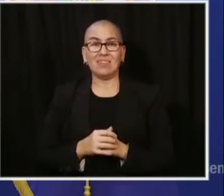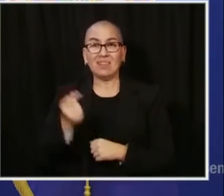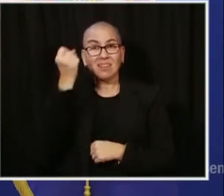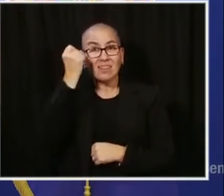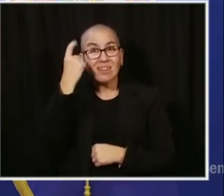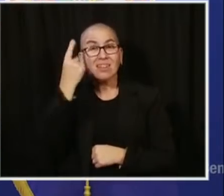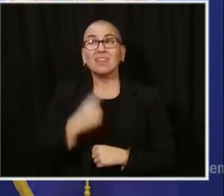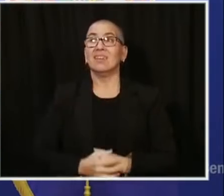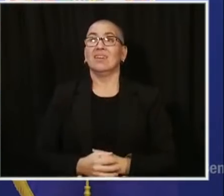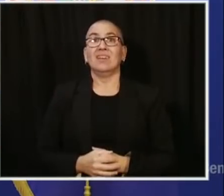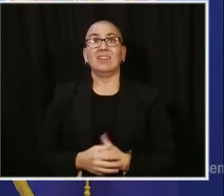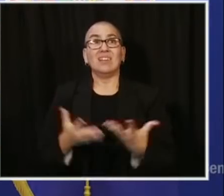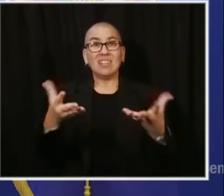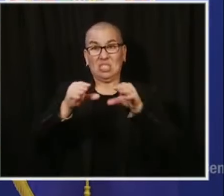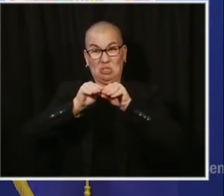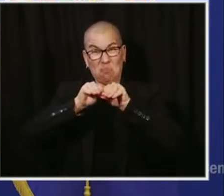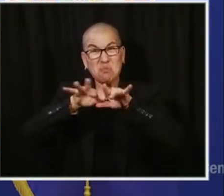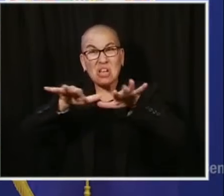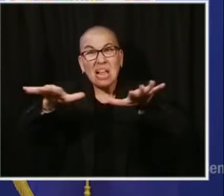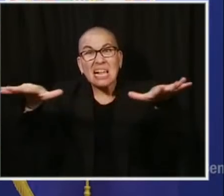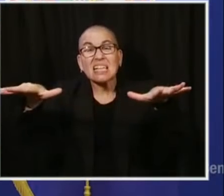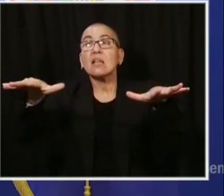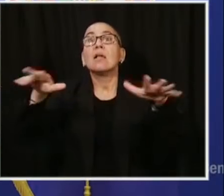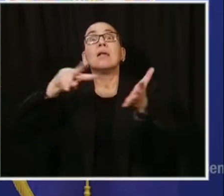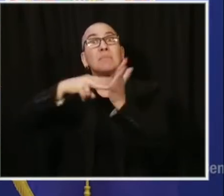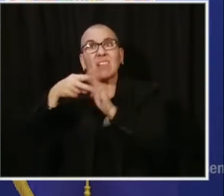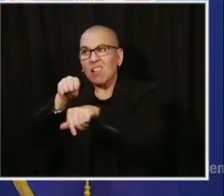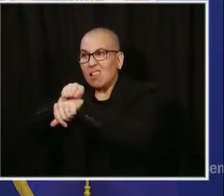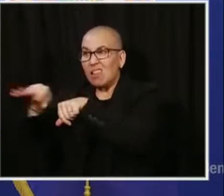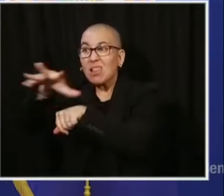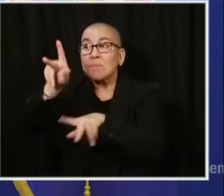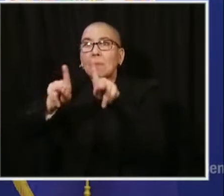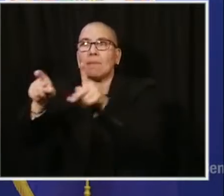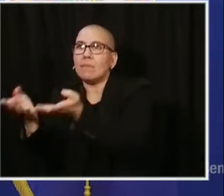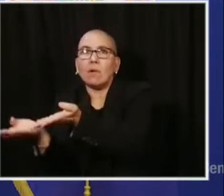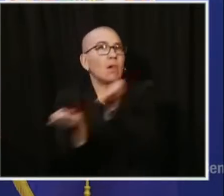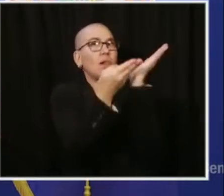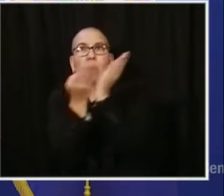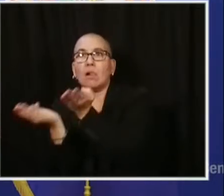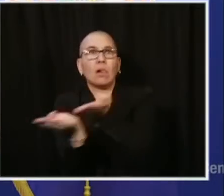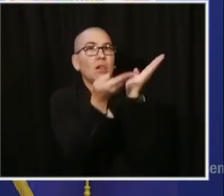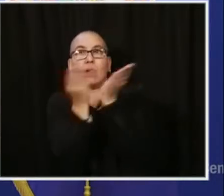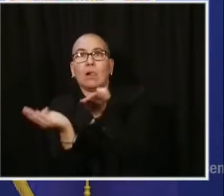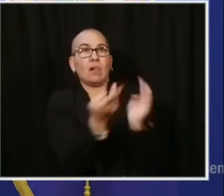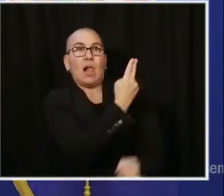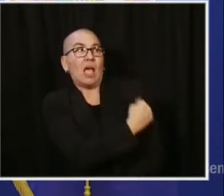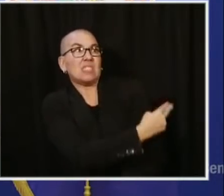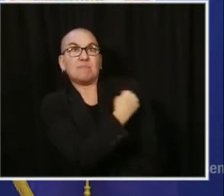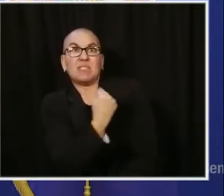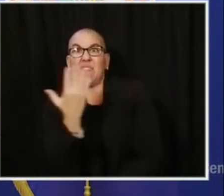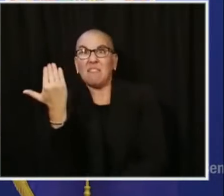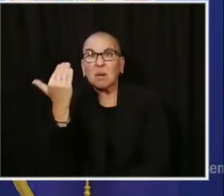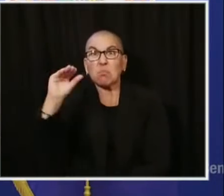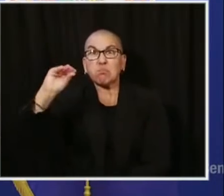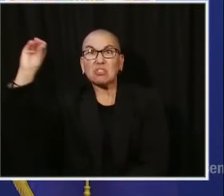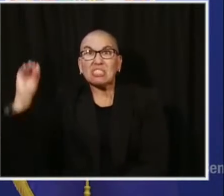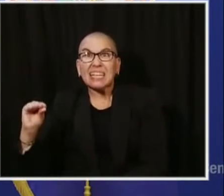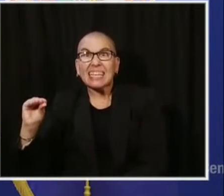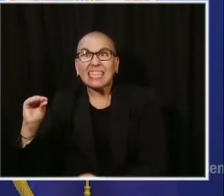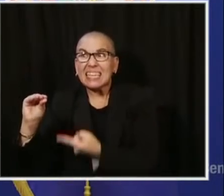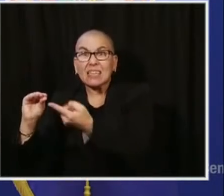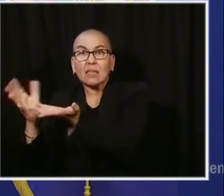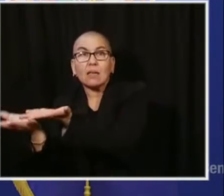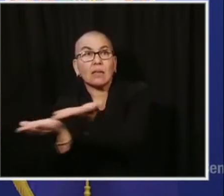obviously more people are going to need hospitalized. We said early on about 15% of people, and this is when we were first learning about COVID, about 15% of people would